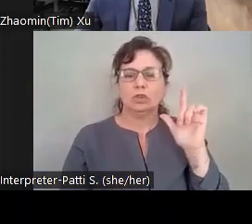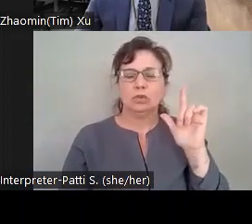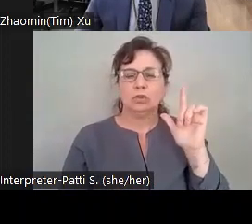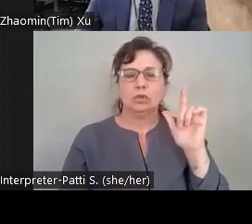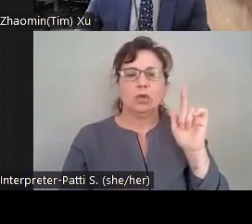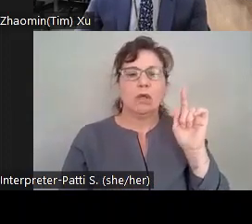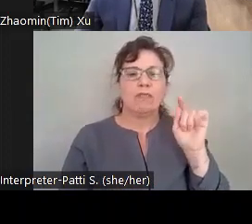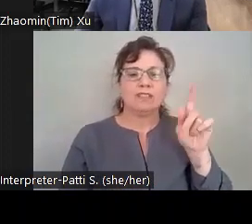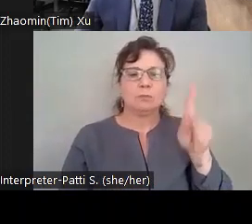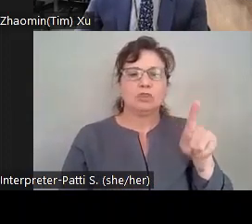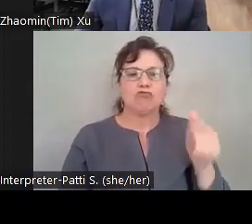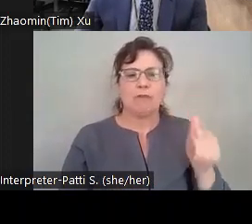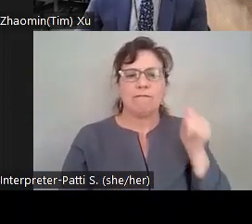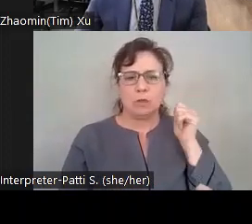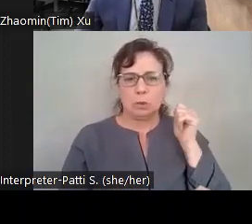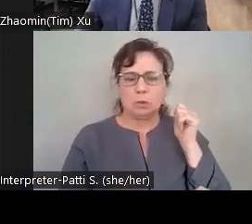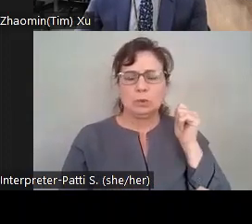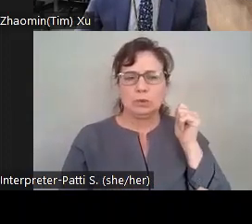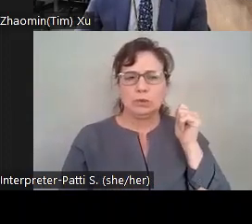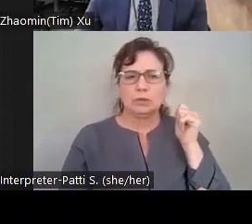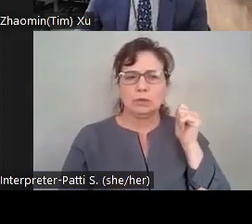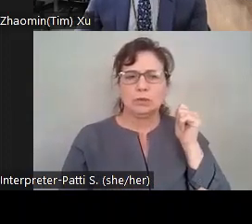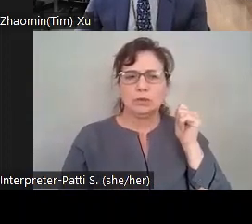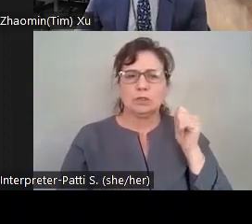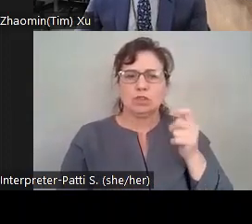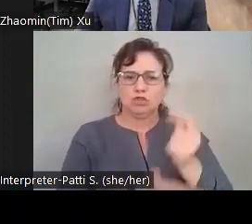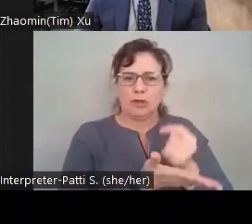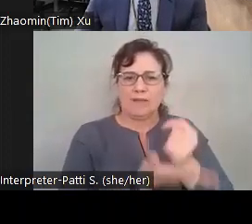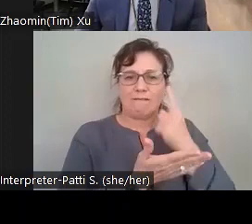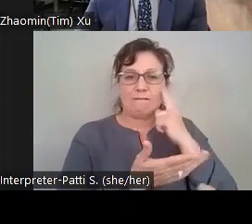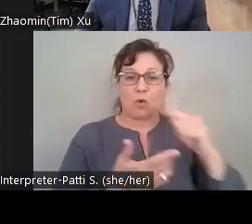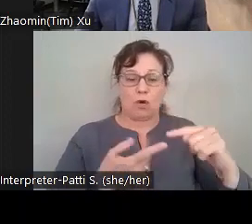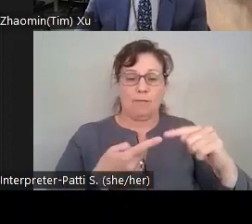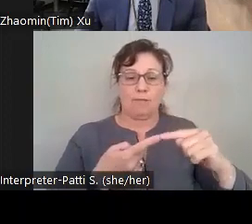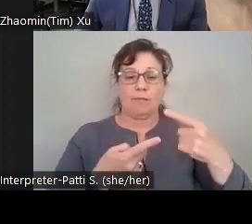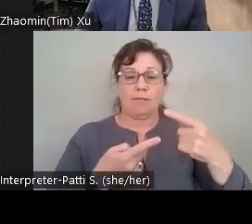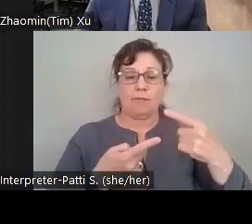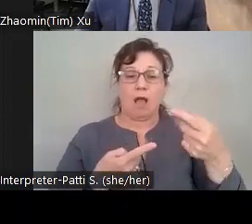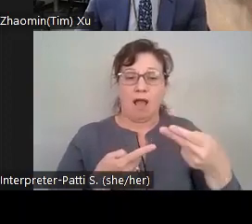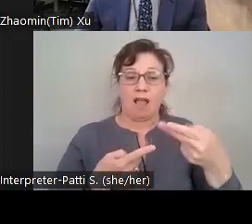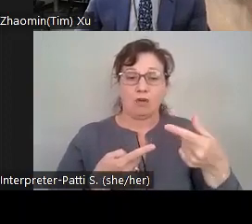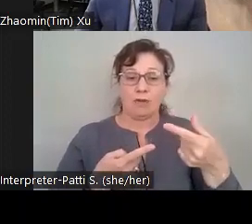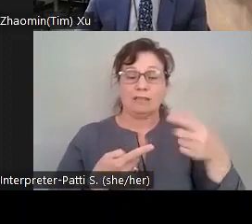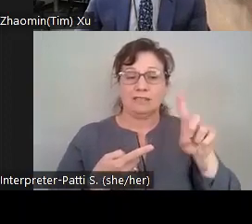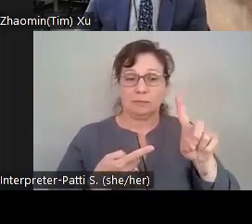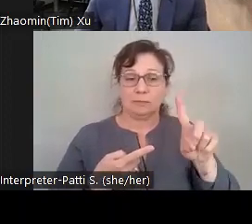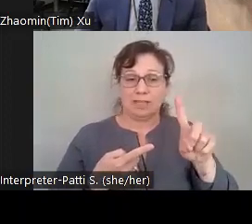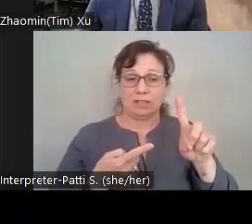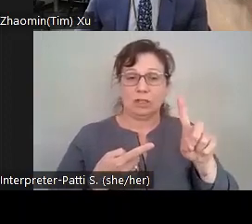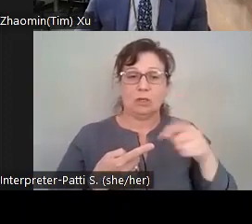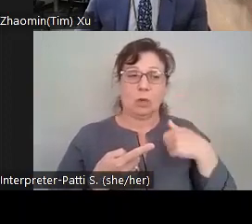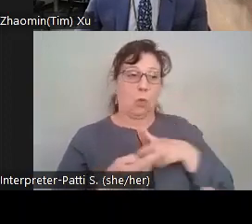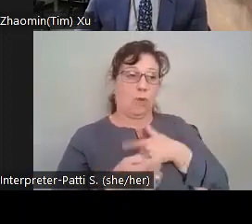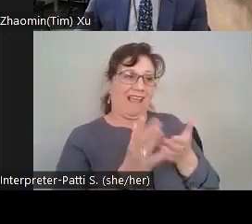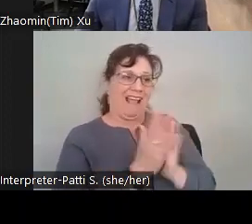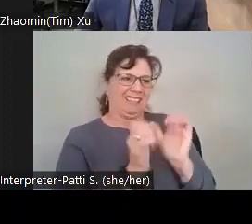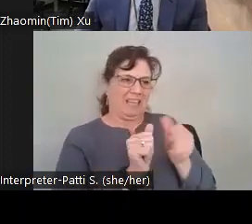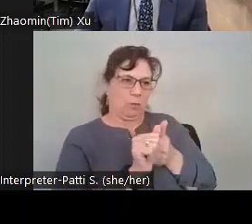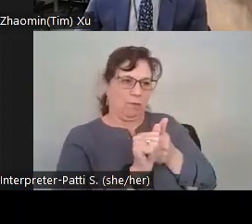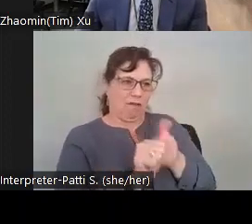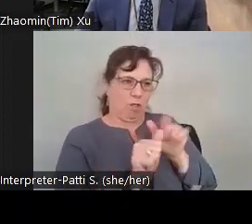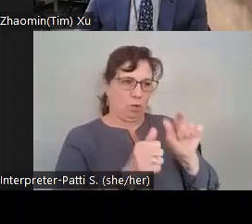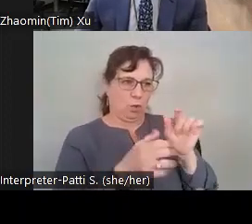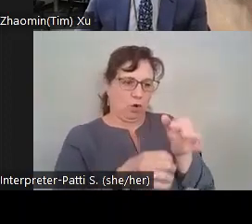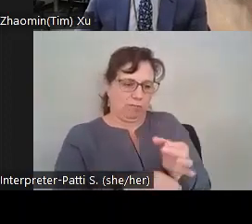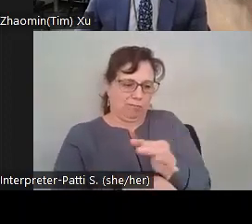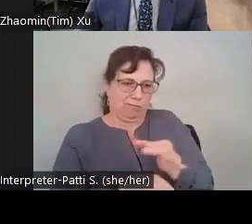refused treatment for their high grade dysplasia. And the researchers simply asked, can we at least follow your lesions? And what they found in this